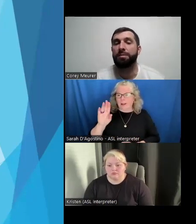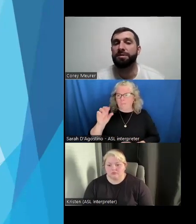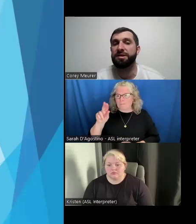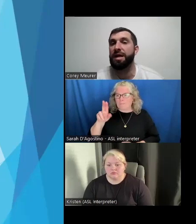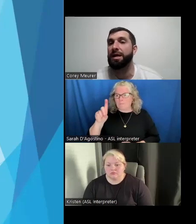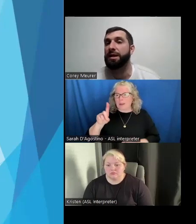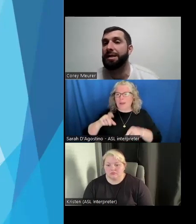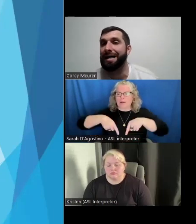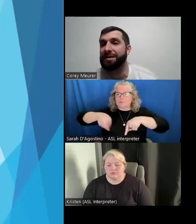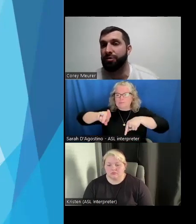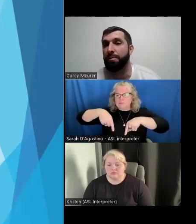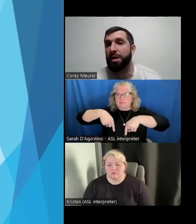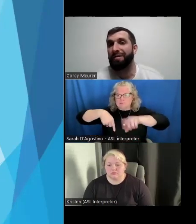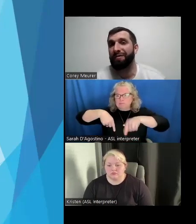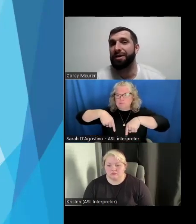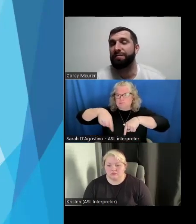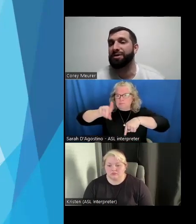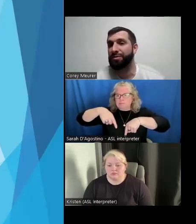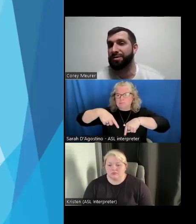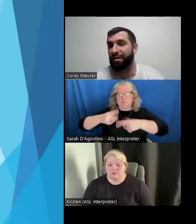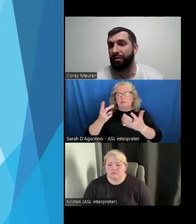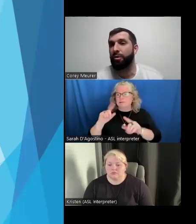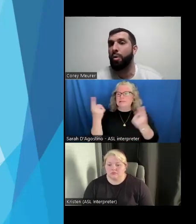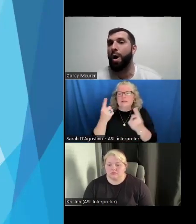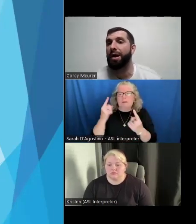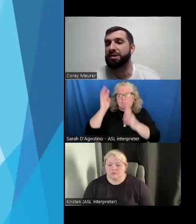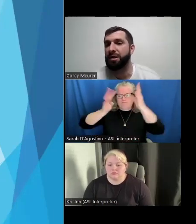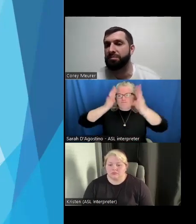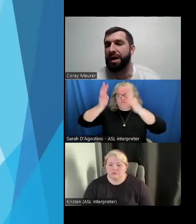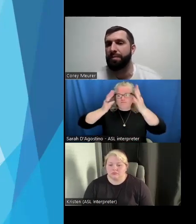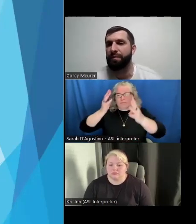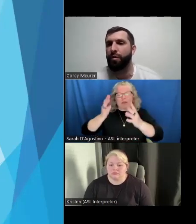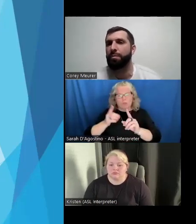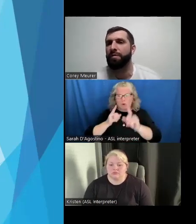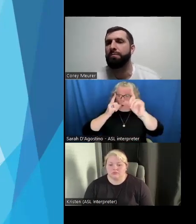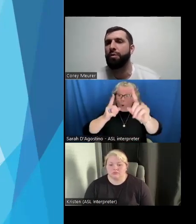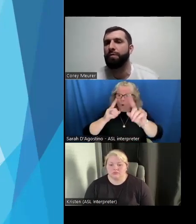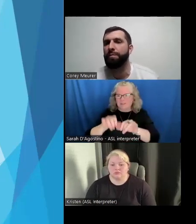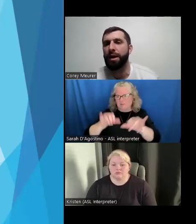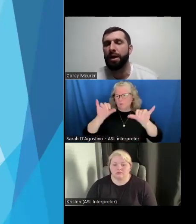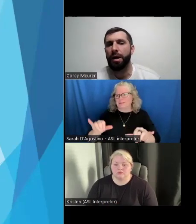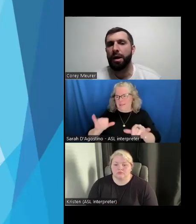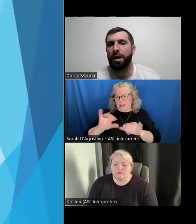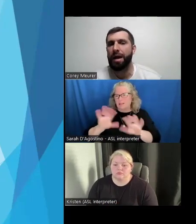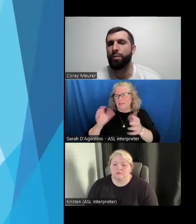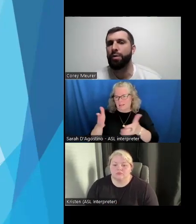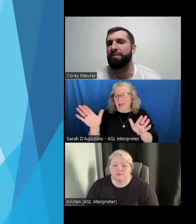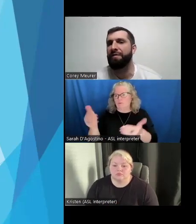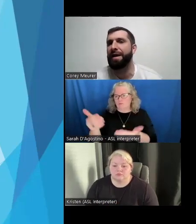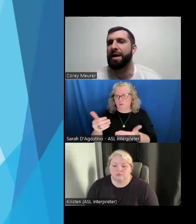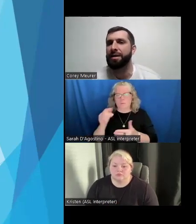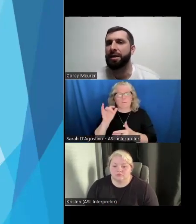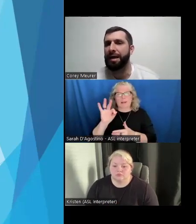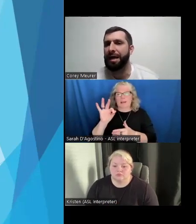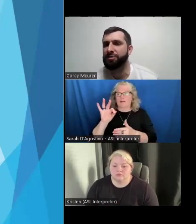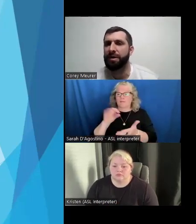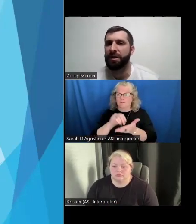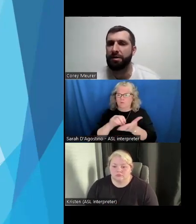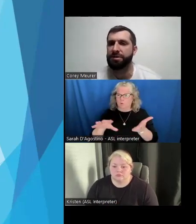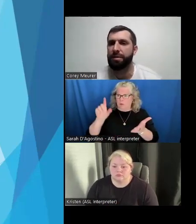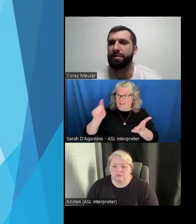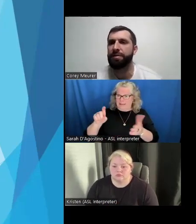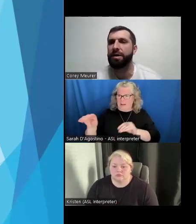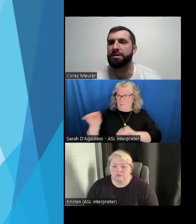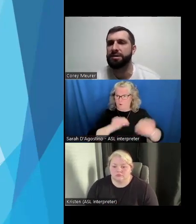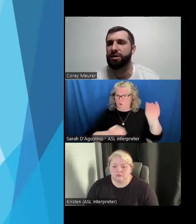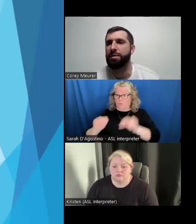is to be able to stay in the classroom. For individuals that are going to require some type and form of movement, can we provide that in the classroom that